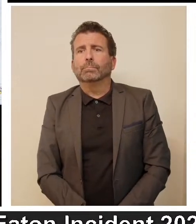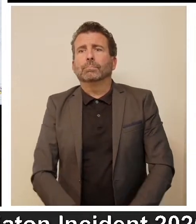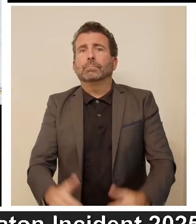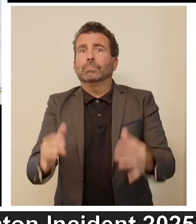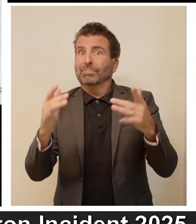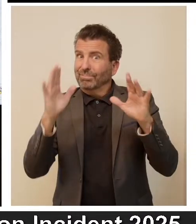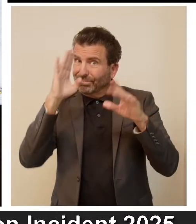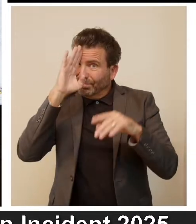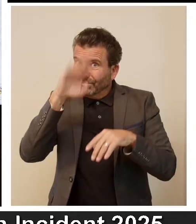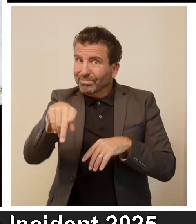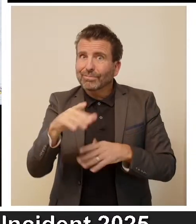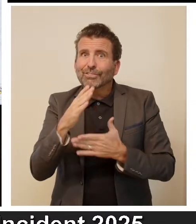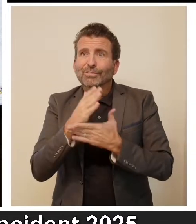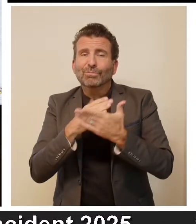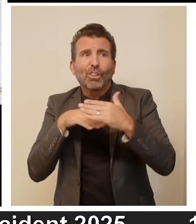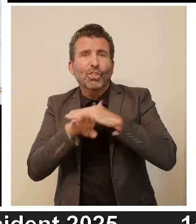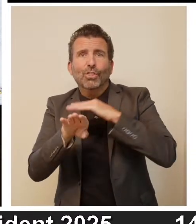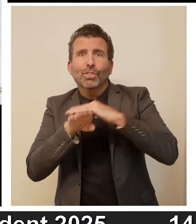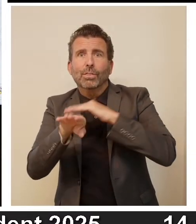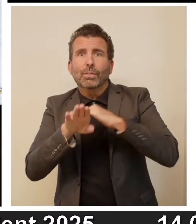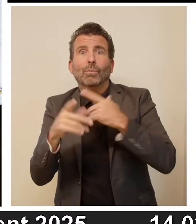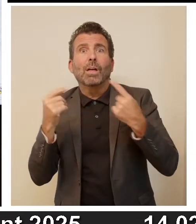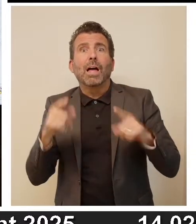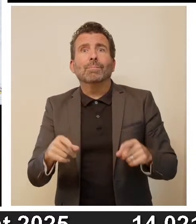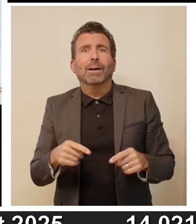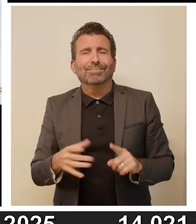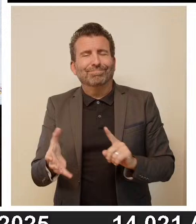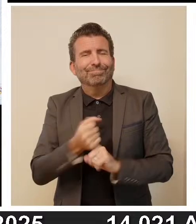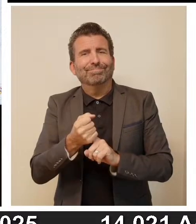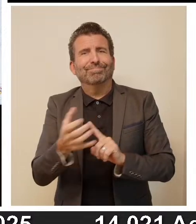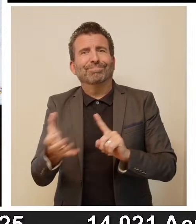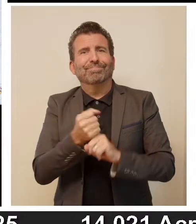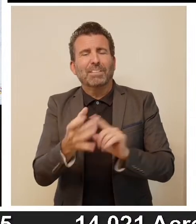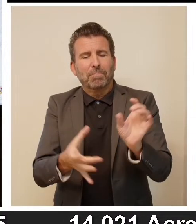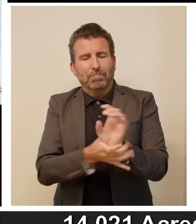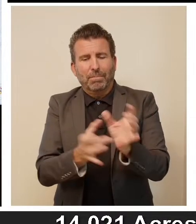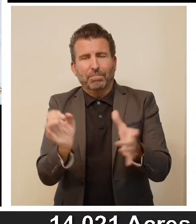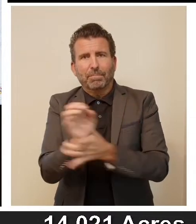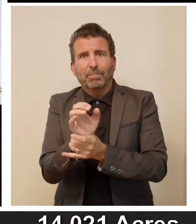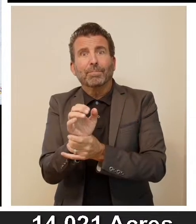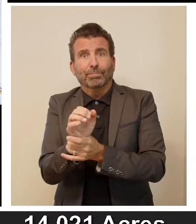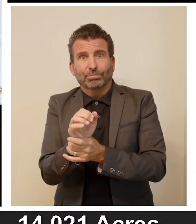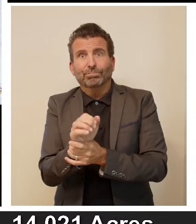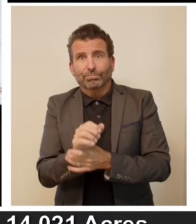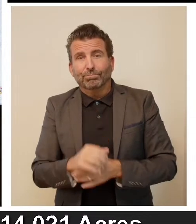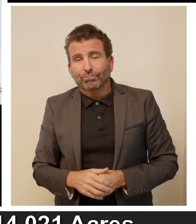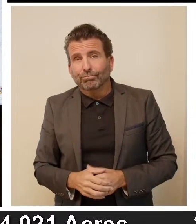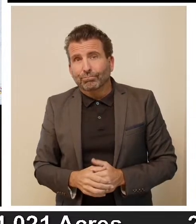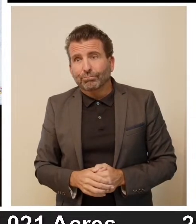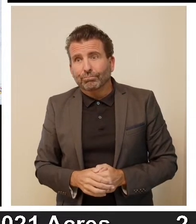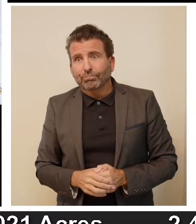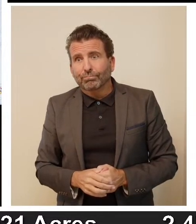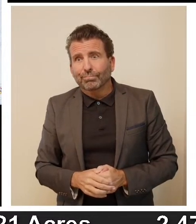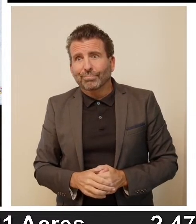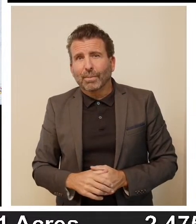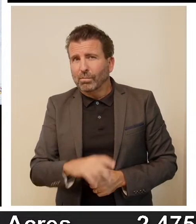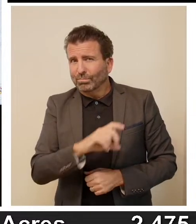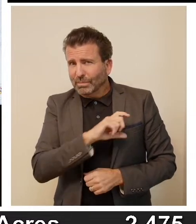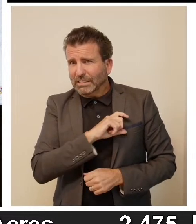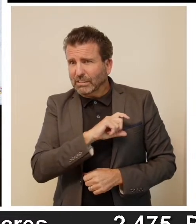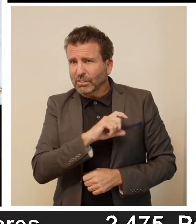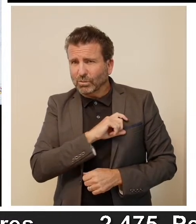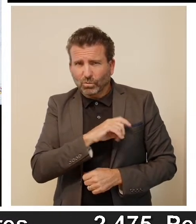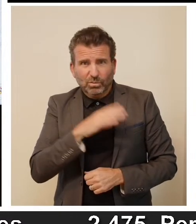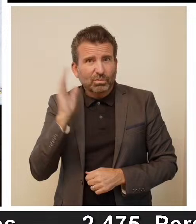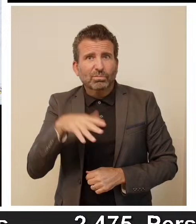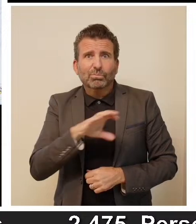We will be present throughout all of Altadena. We've been doing roving patrols, and that's going to increase. So I want the